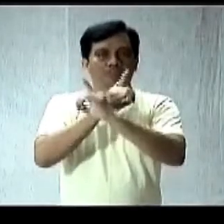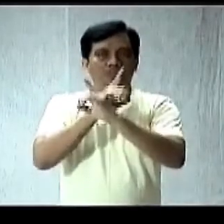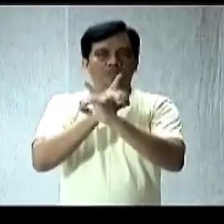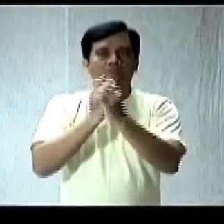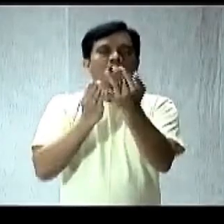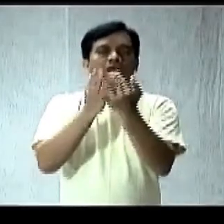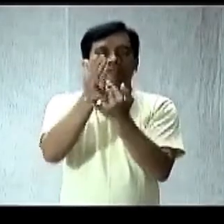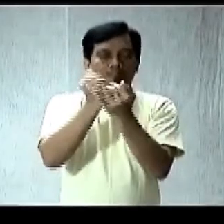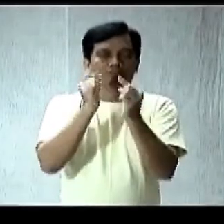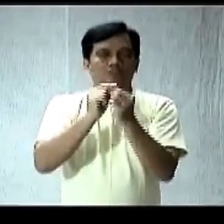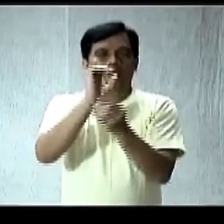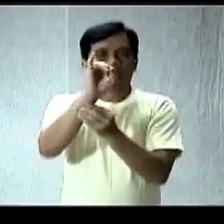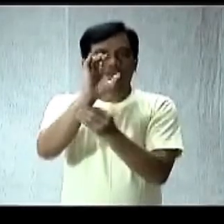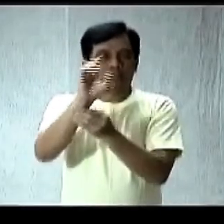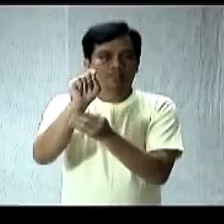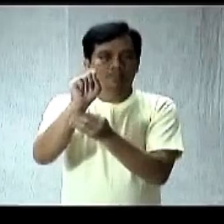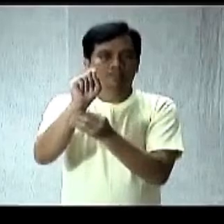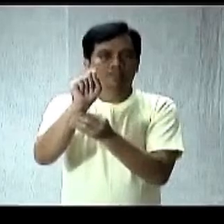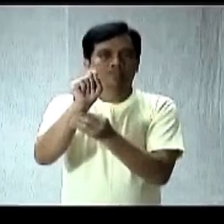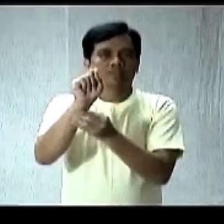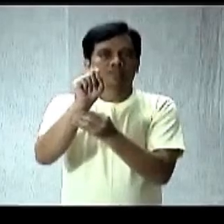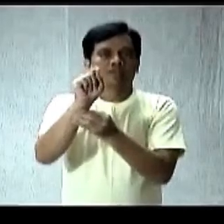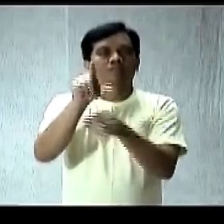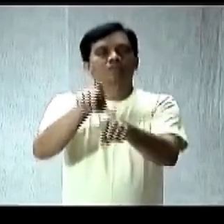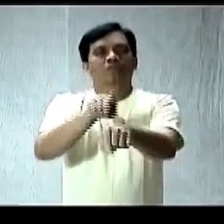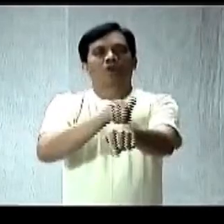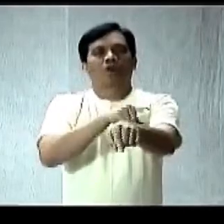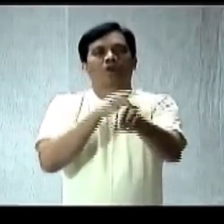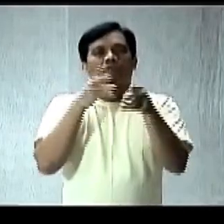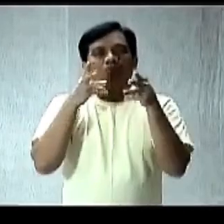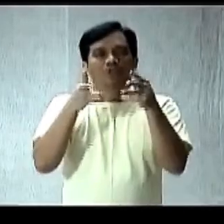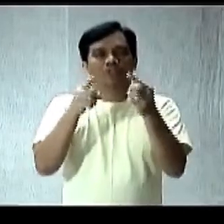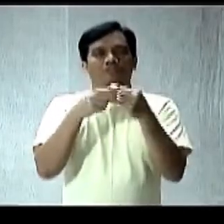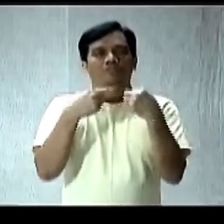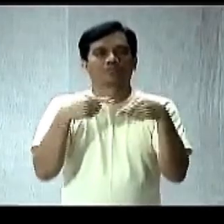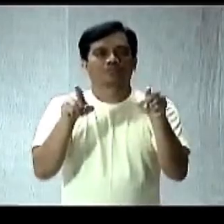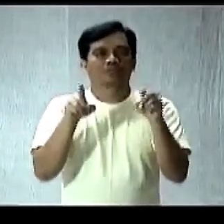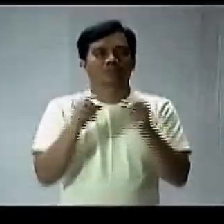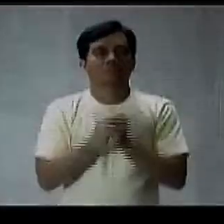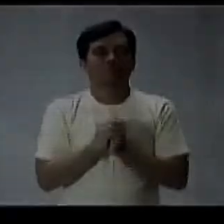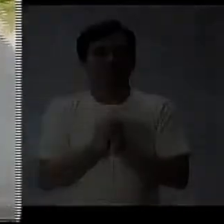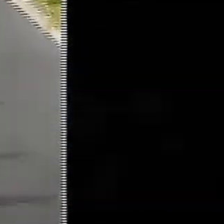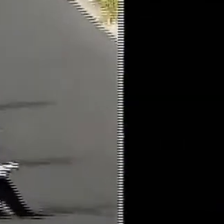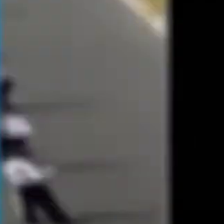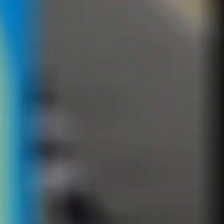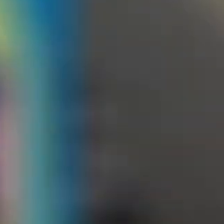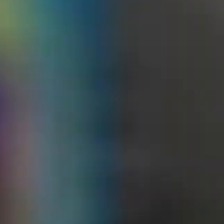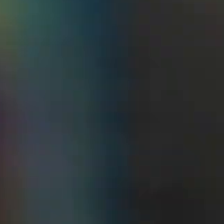disabilities have access to ICT. There is a long way to go.